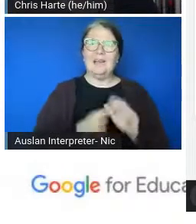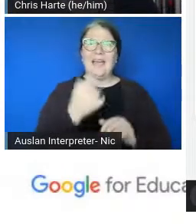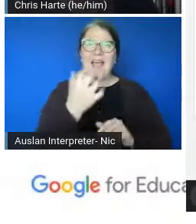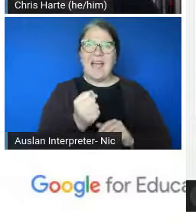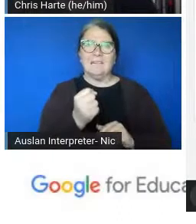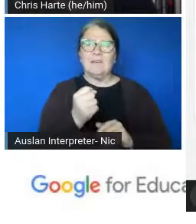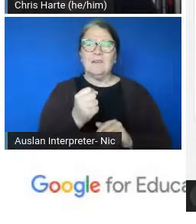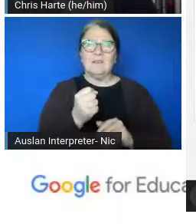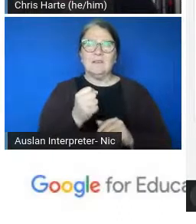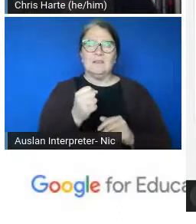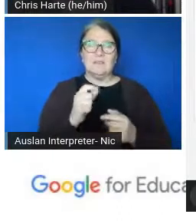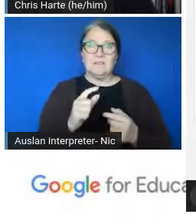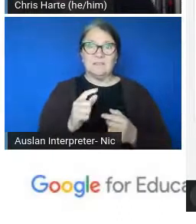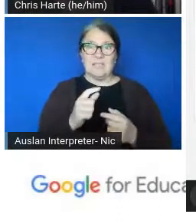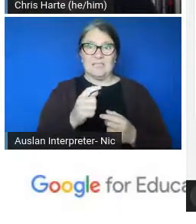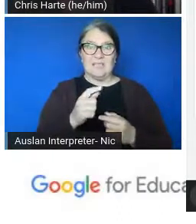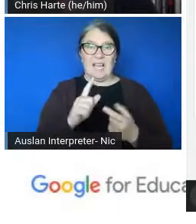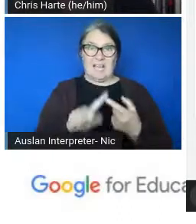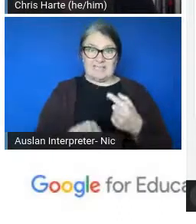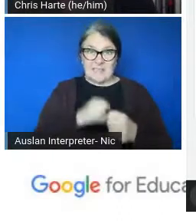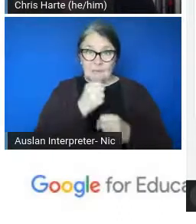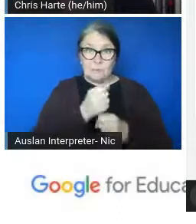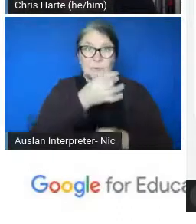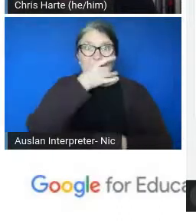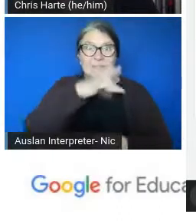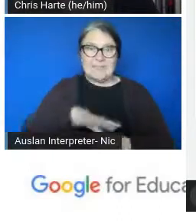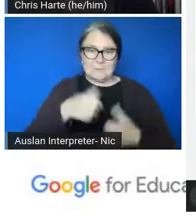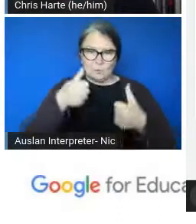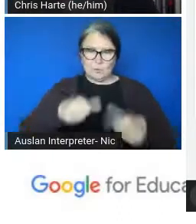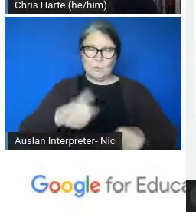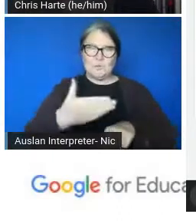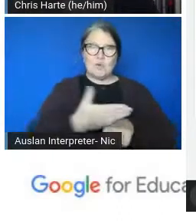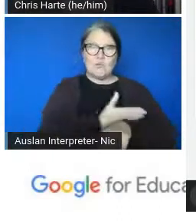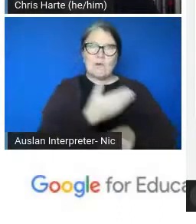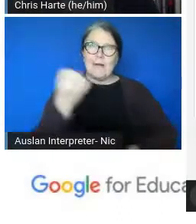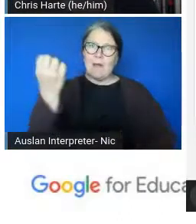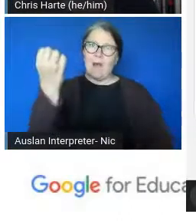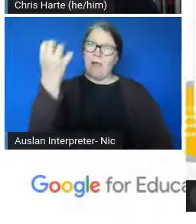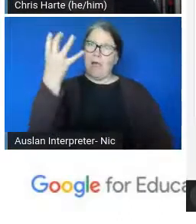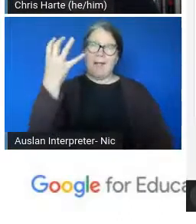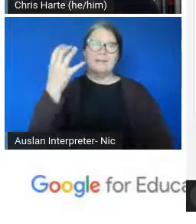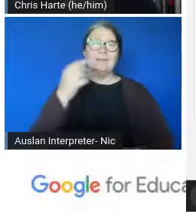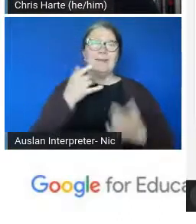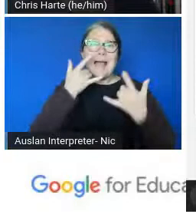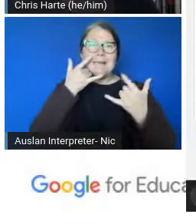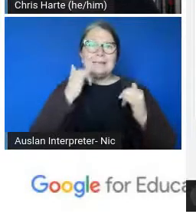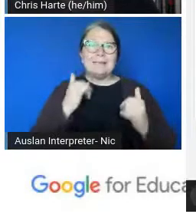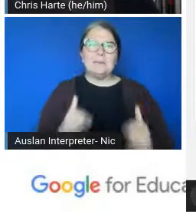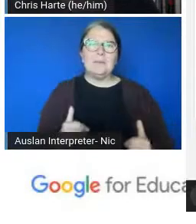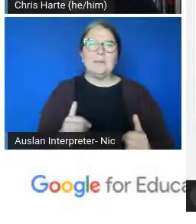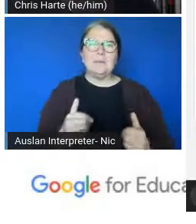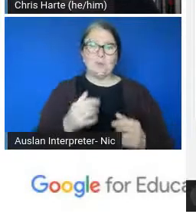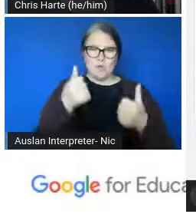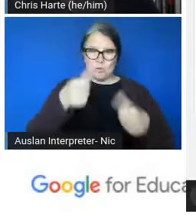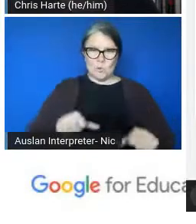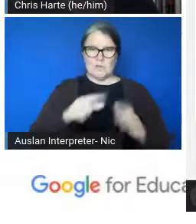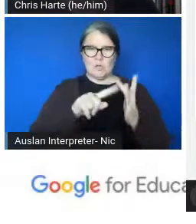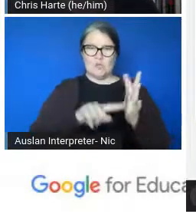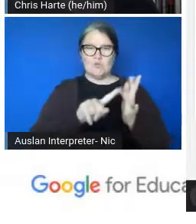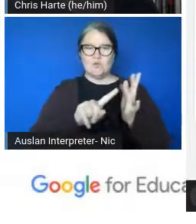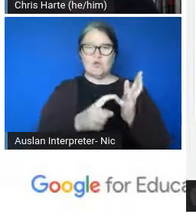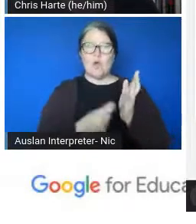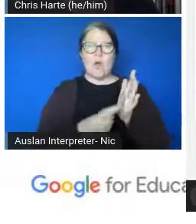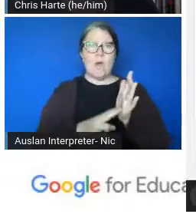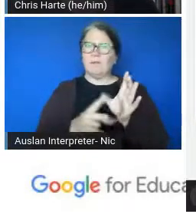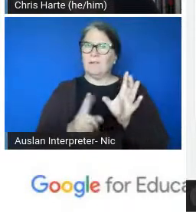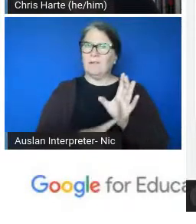those green light assessments, video and news reports, using the data, learning journals. Yeah. Brilliant. Thoughts are on idea